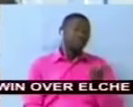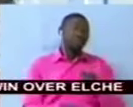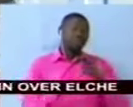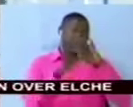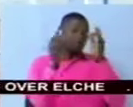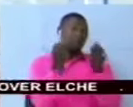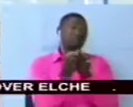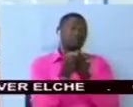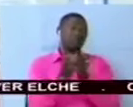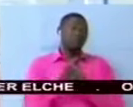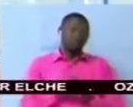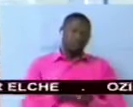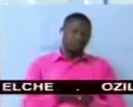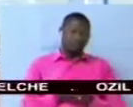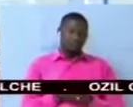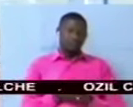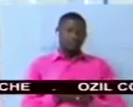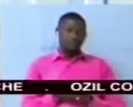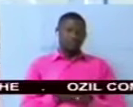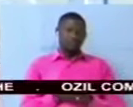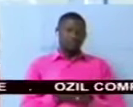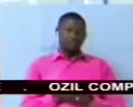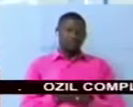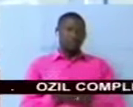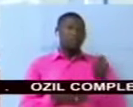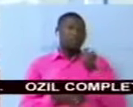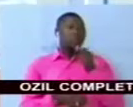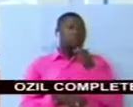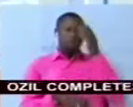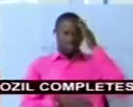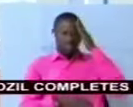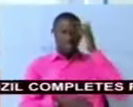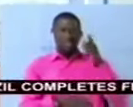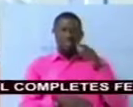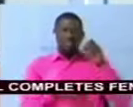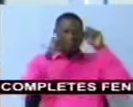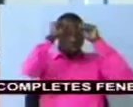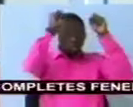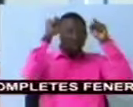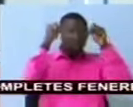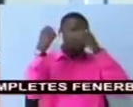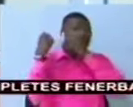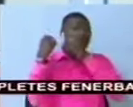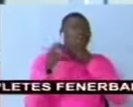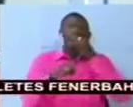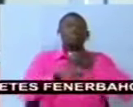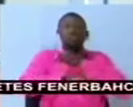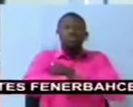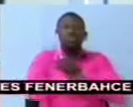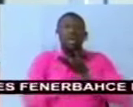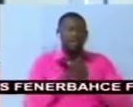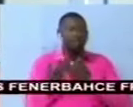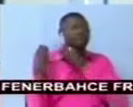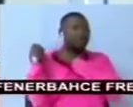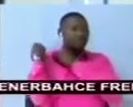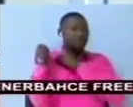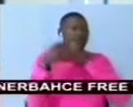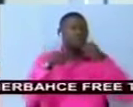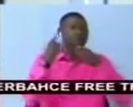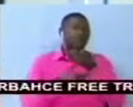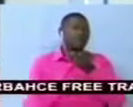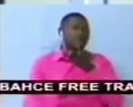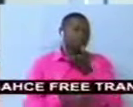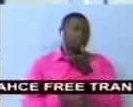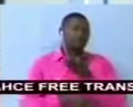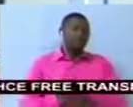had responsibility over this particular matter? But sey jamono joju nak li nga yegg modi ne NIA. I'm sorry, I